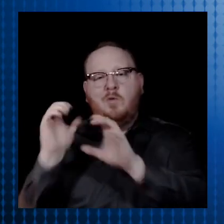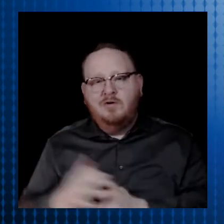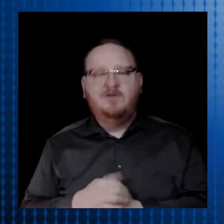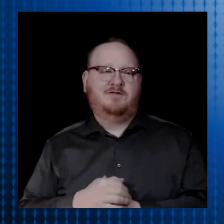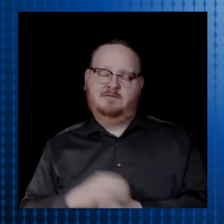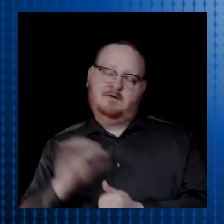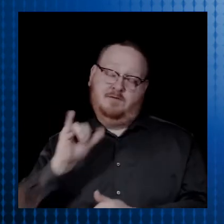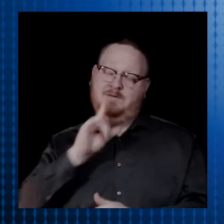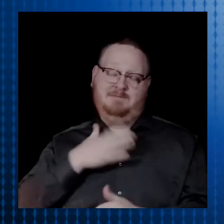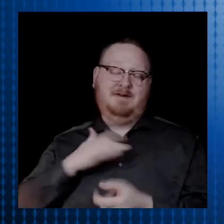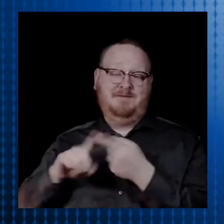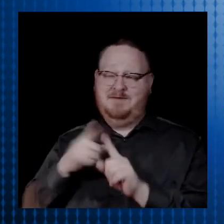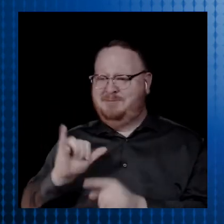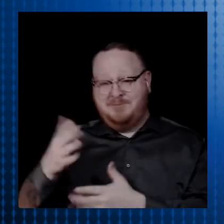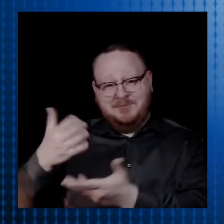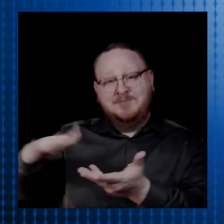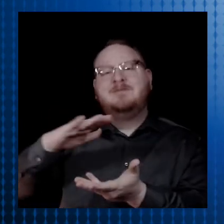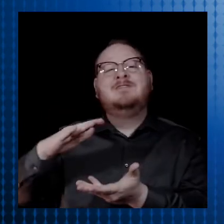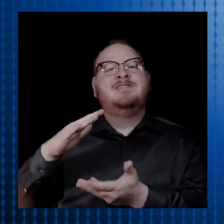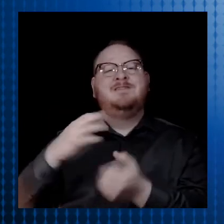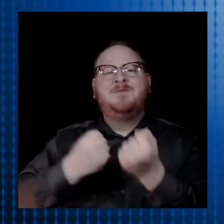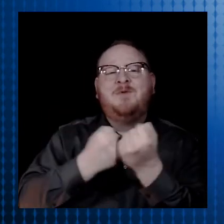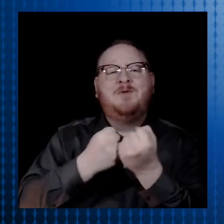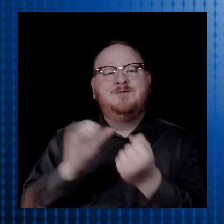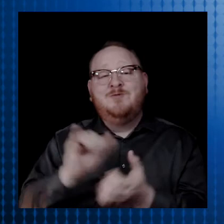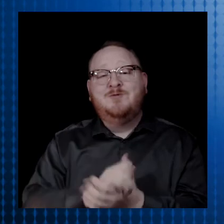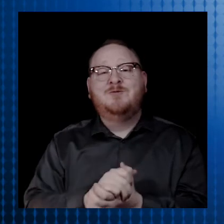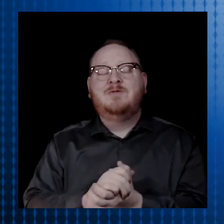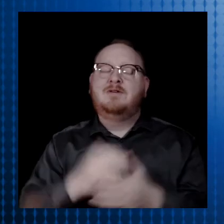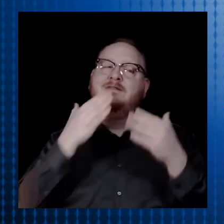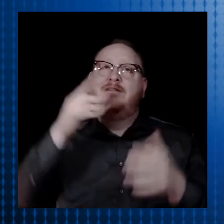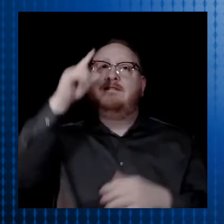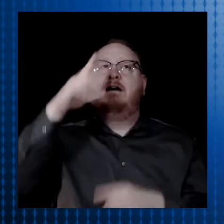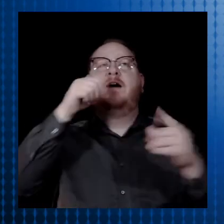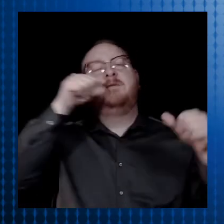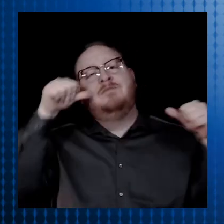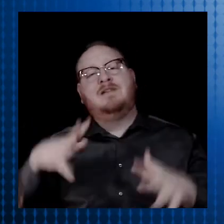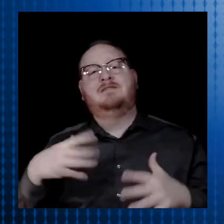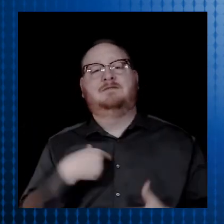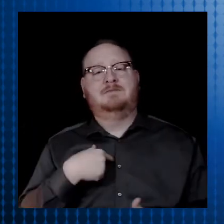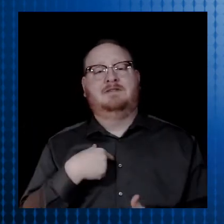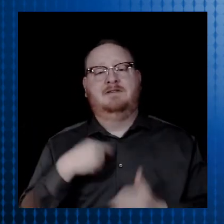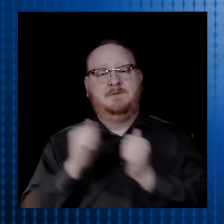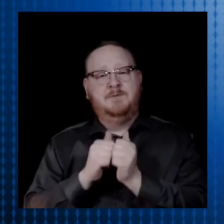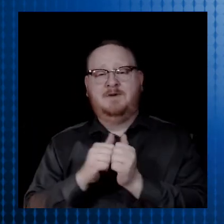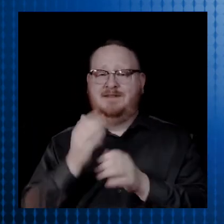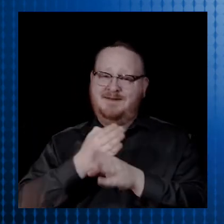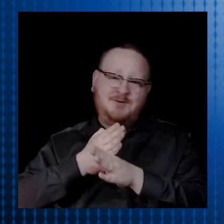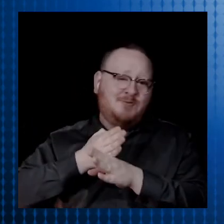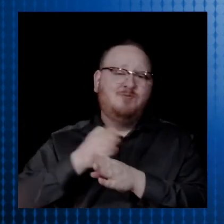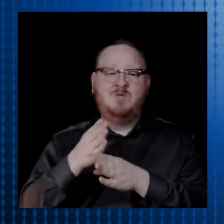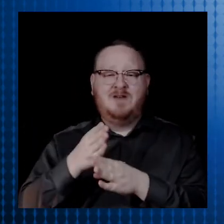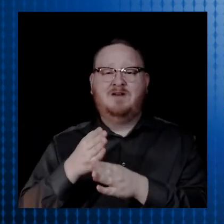friends, for their support. And I would also like to thank God for blessing me with a career that I